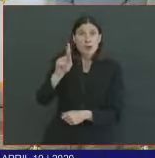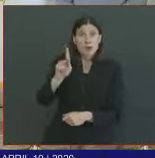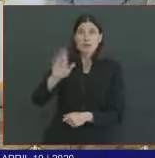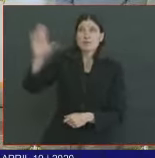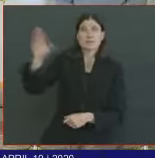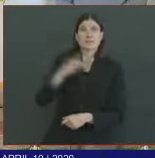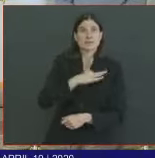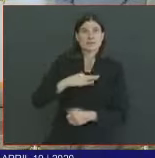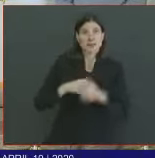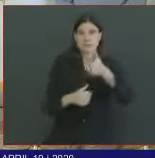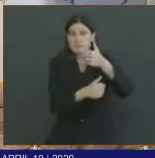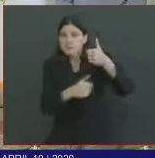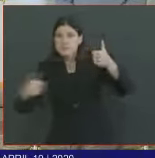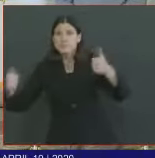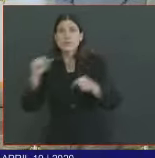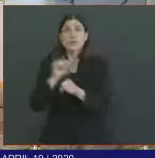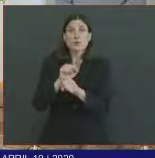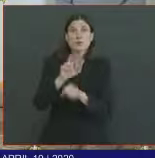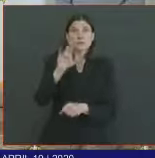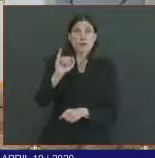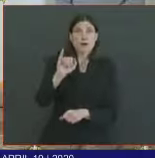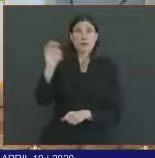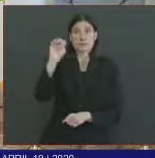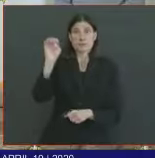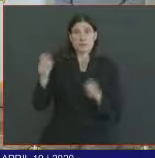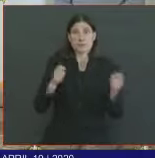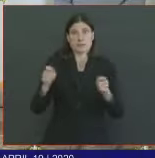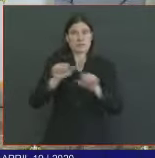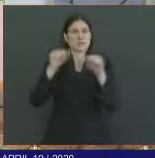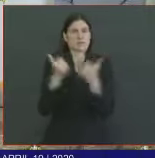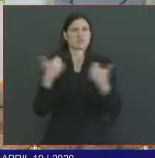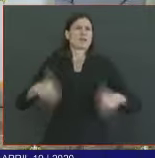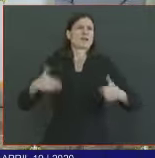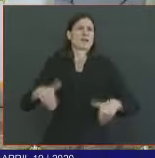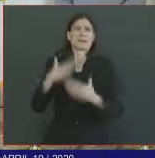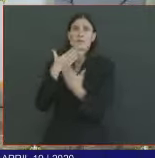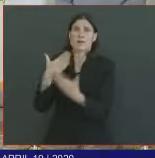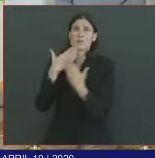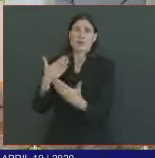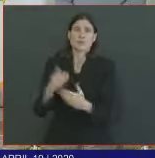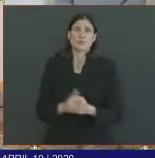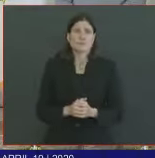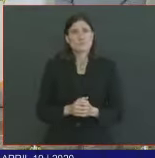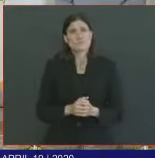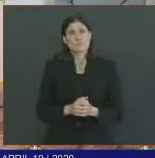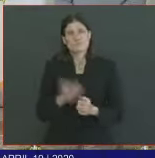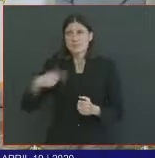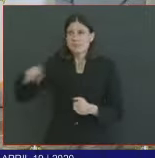keep up the great work. You know you're tired, but you're getting the job done for everybody, and we're grateful.